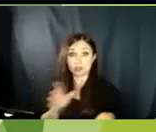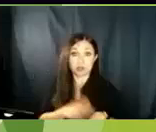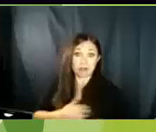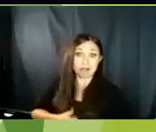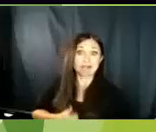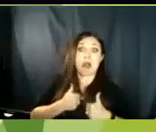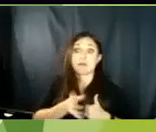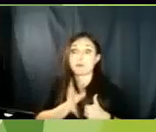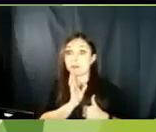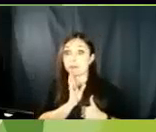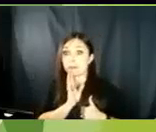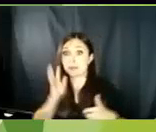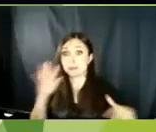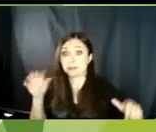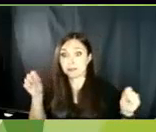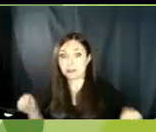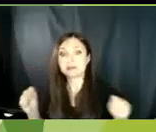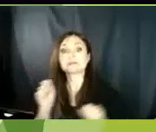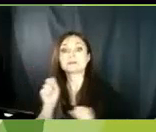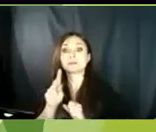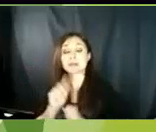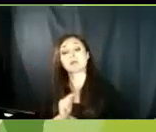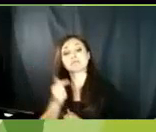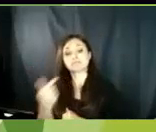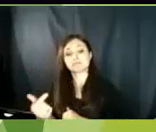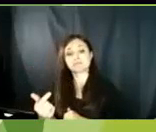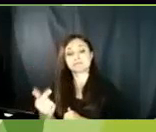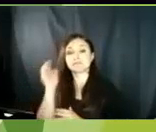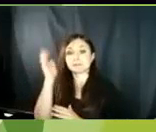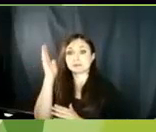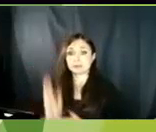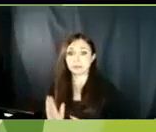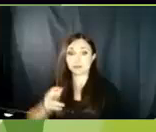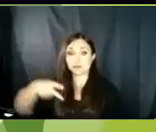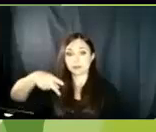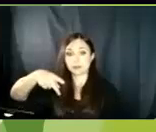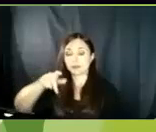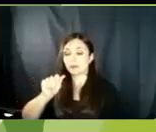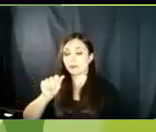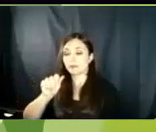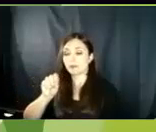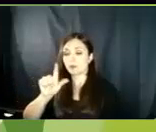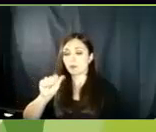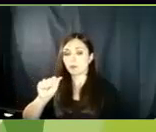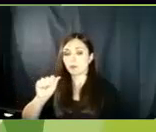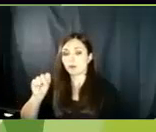live. And now I'm going to turn it over to our speaker, Paula Sanchez.